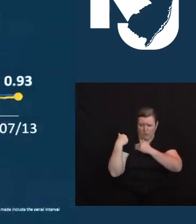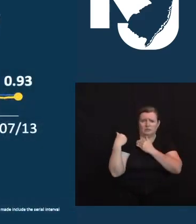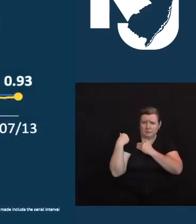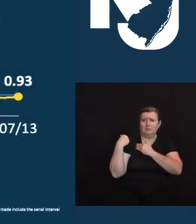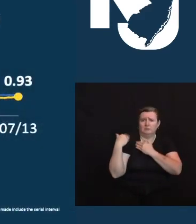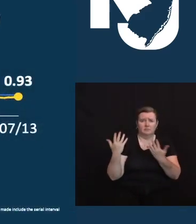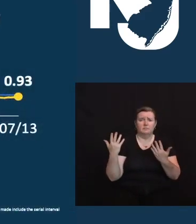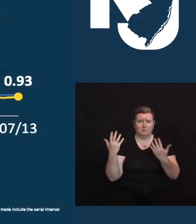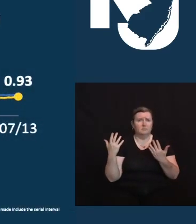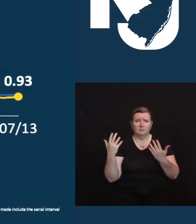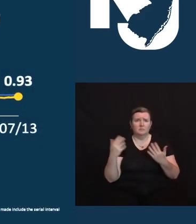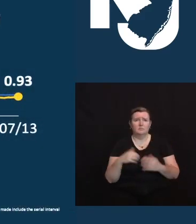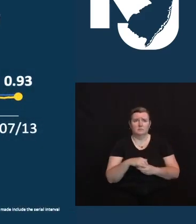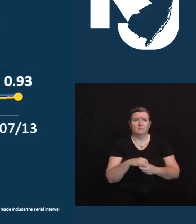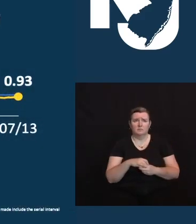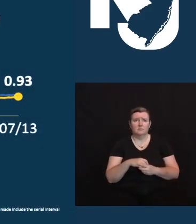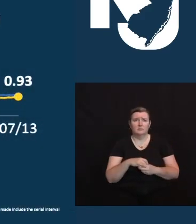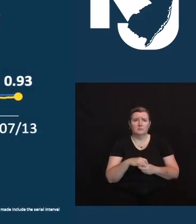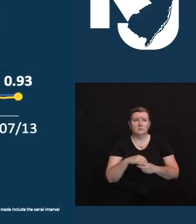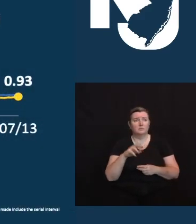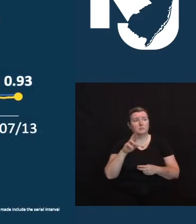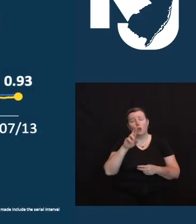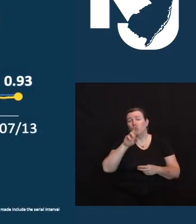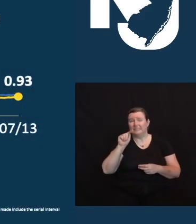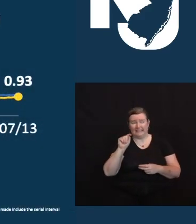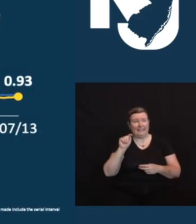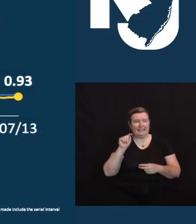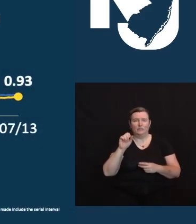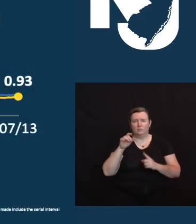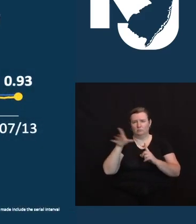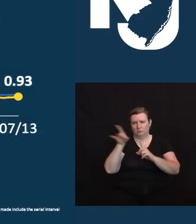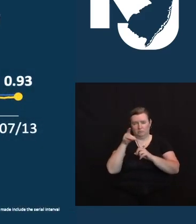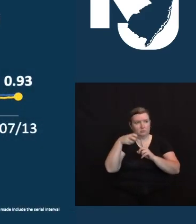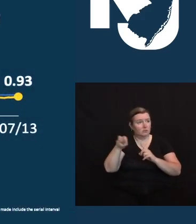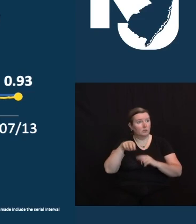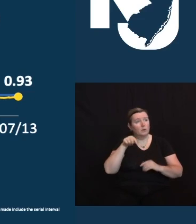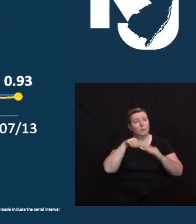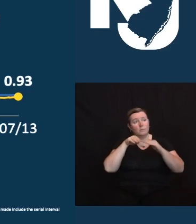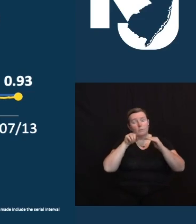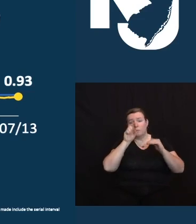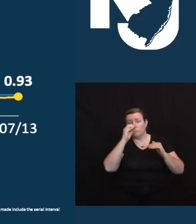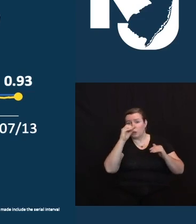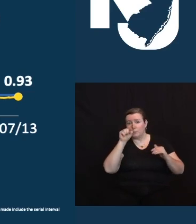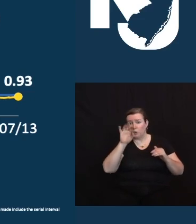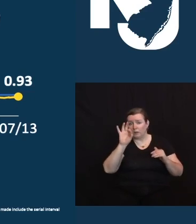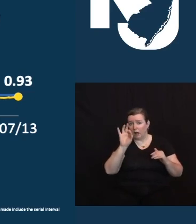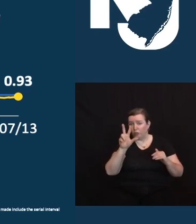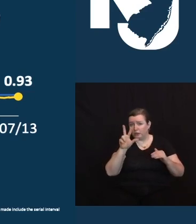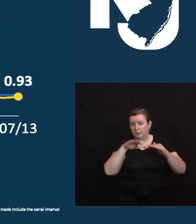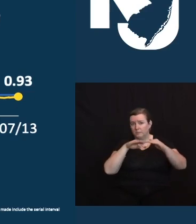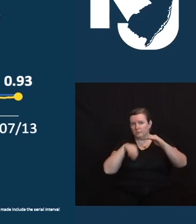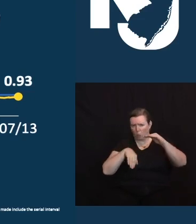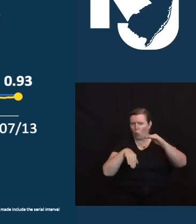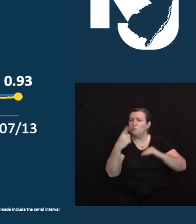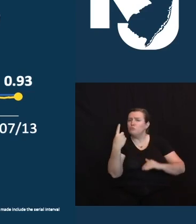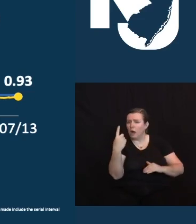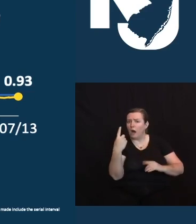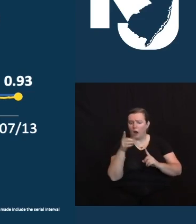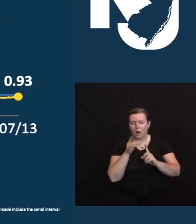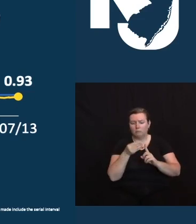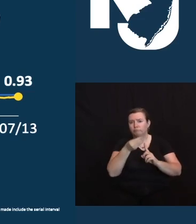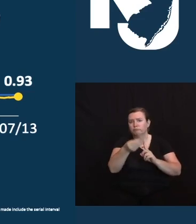of transmission currently stands at 0.93, meaning that the rate of spread is below 1, and that means it's